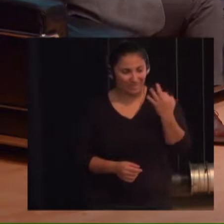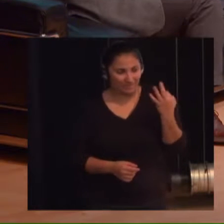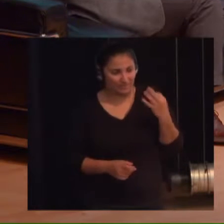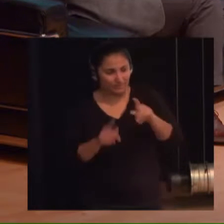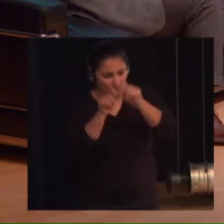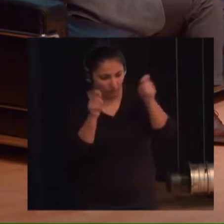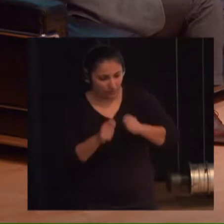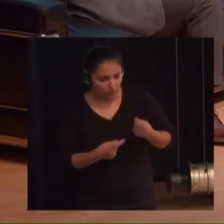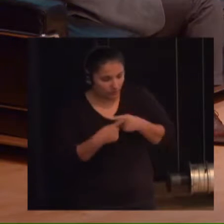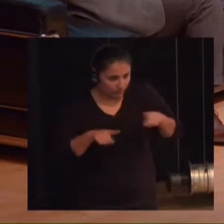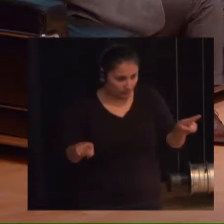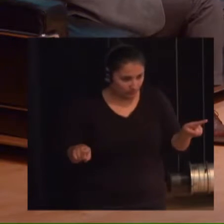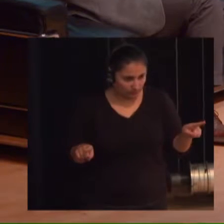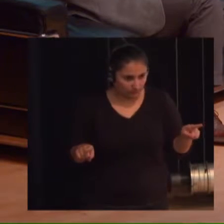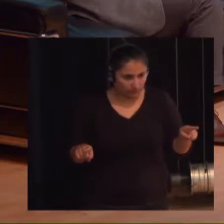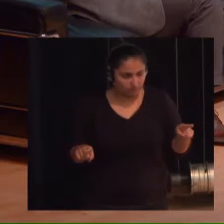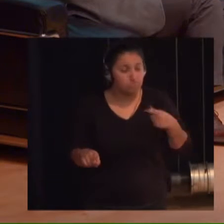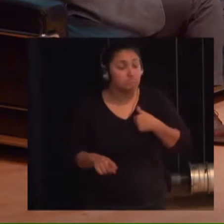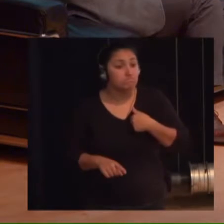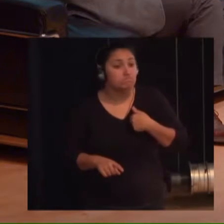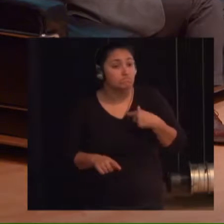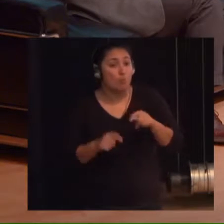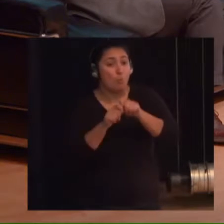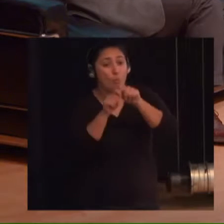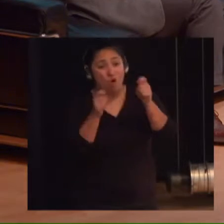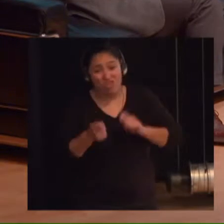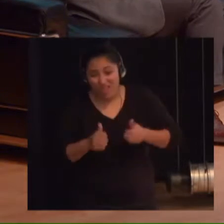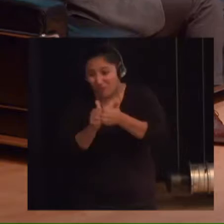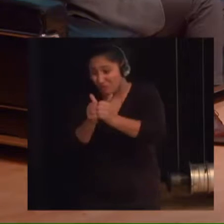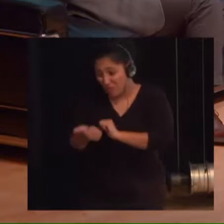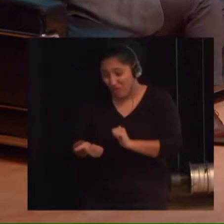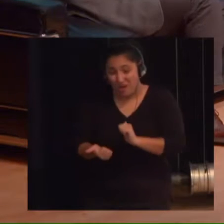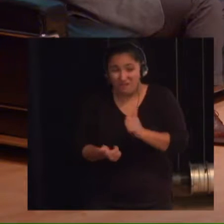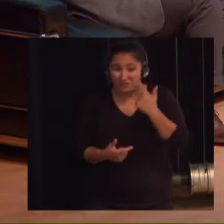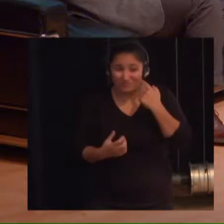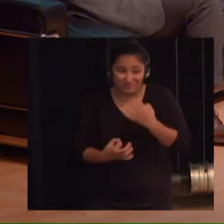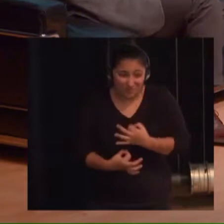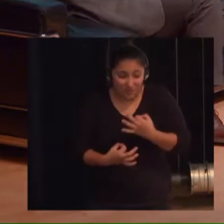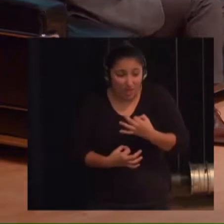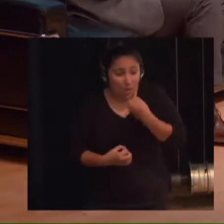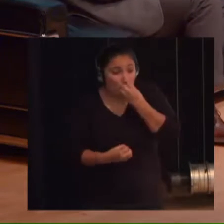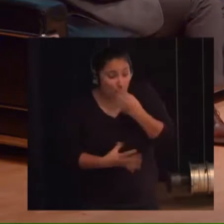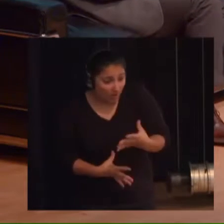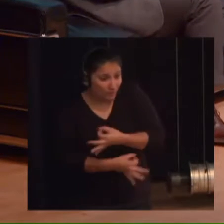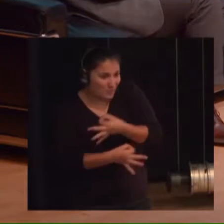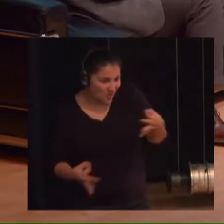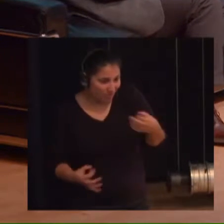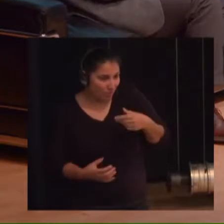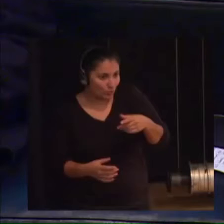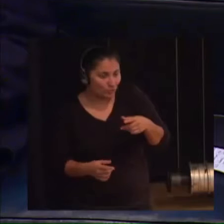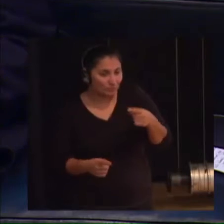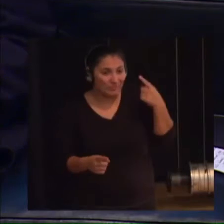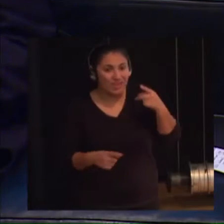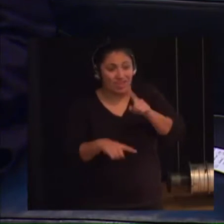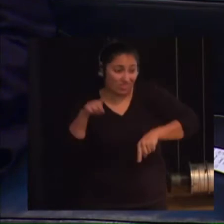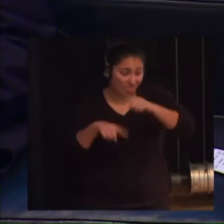don't know what the right ones are for the right circumstances, but I think what philanthropy and the media, the people that are working together on these